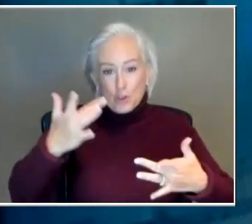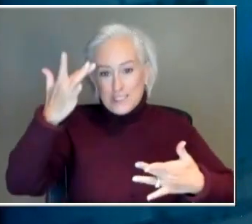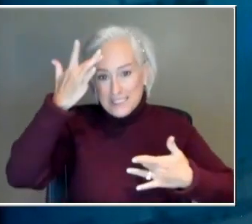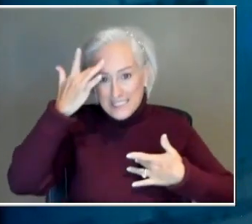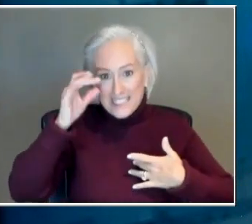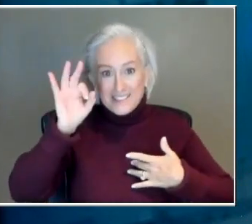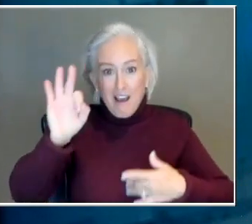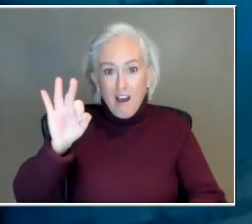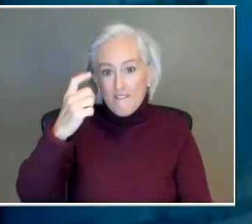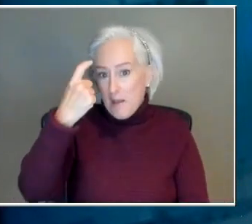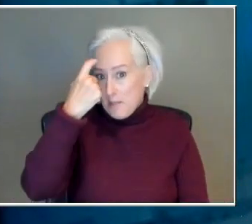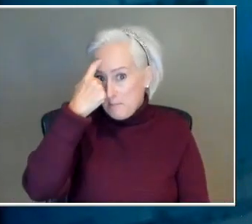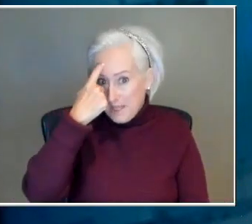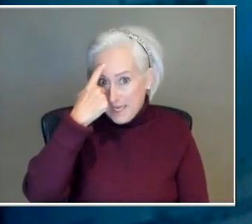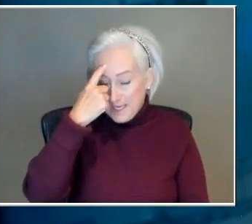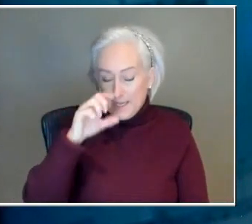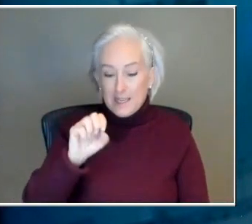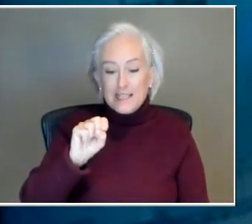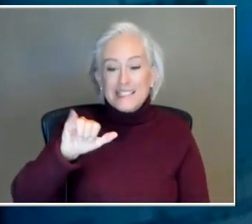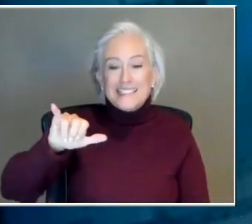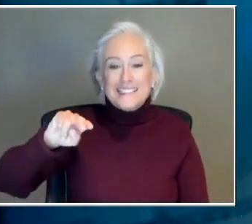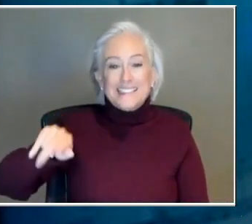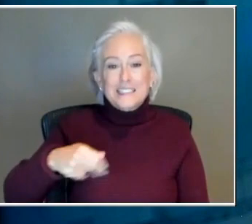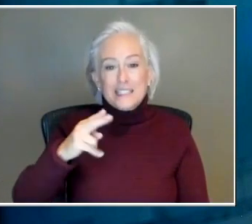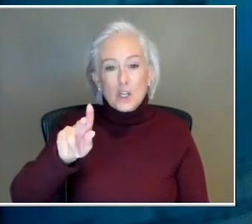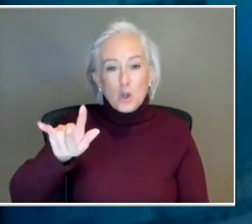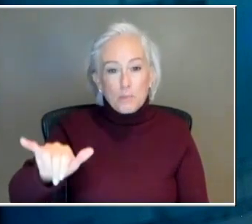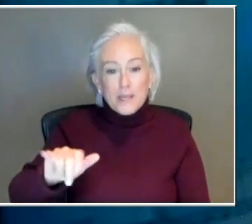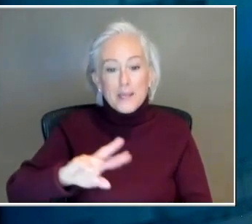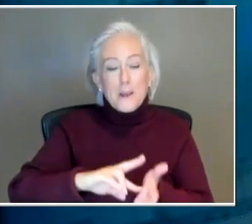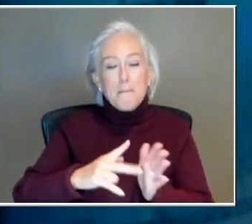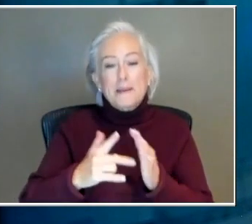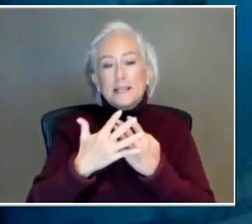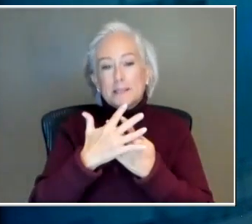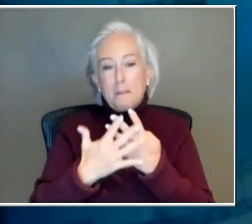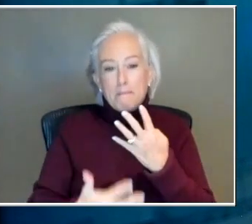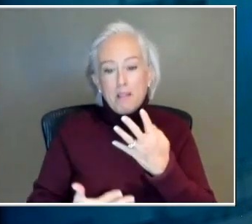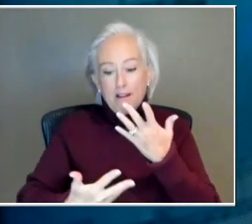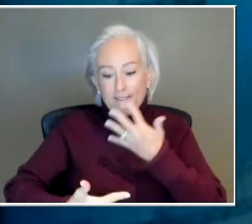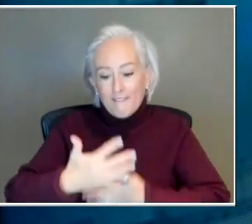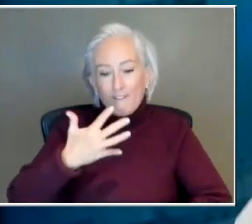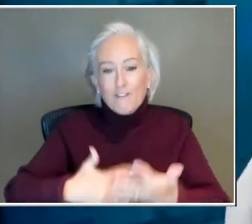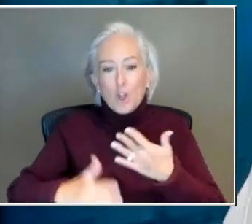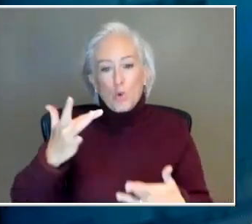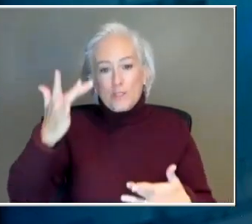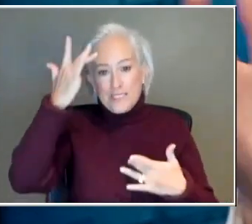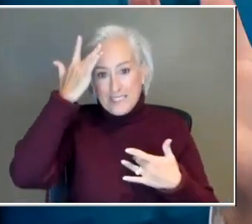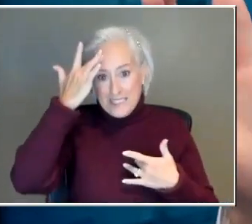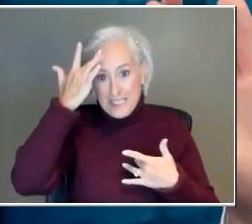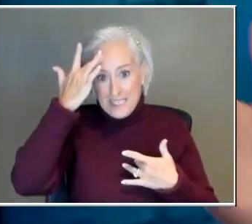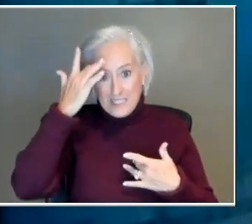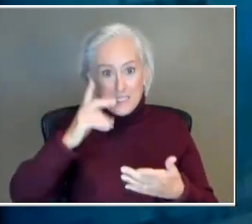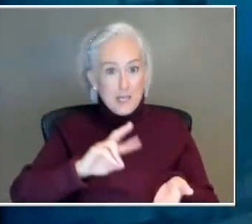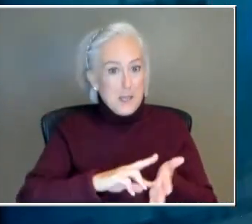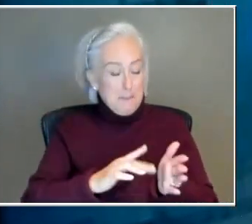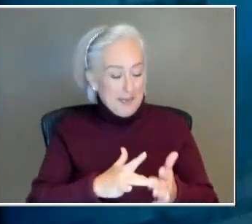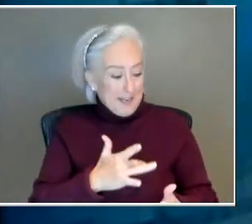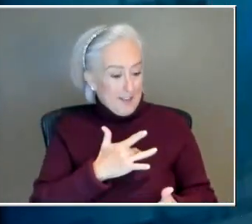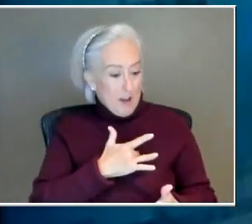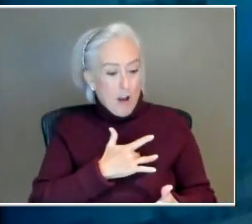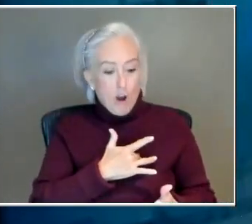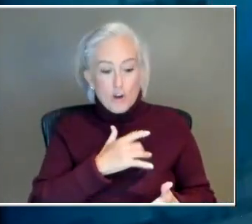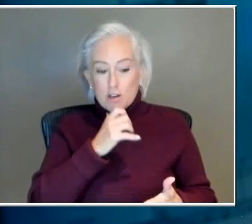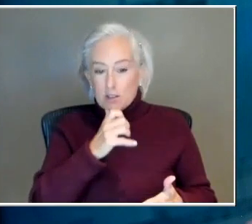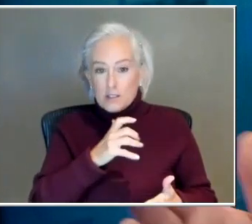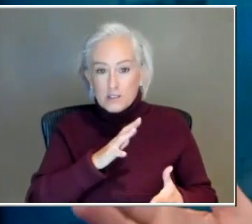a blood flow problem disease. So when people faint, it's when the heart doesn't pump enough blood for any reason whatsoever. There are lots of